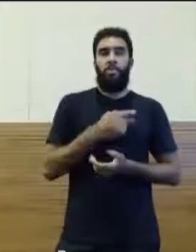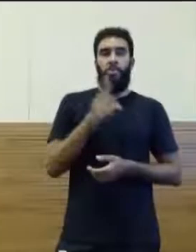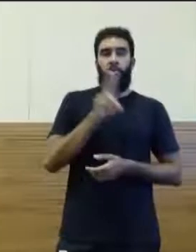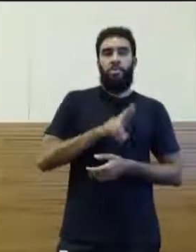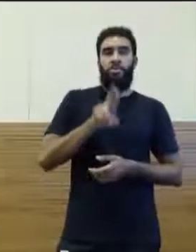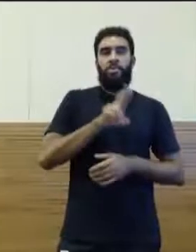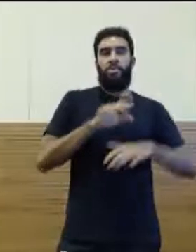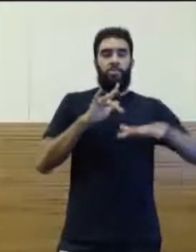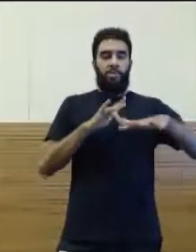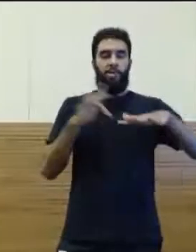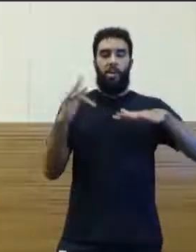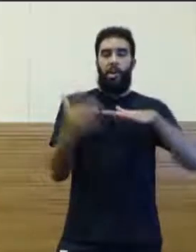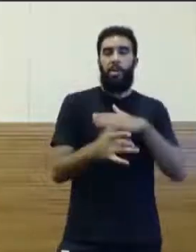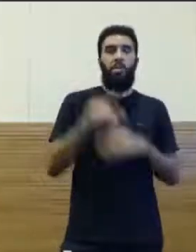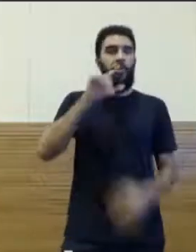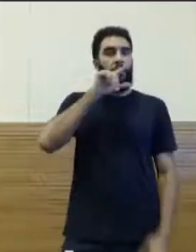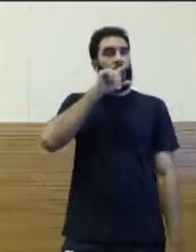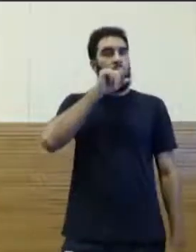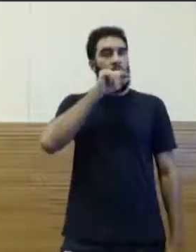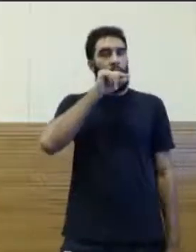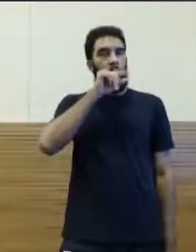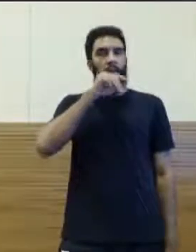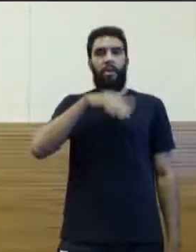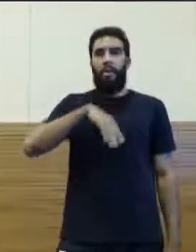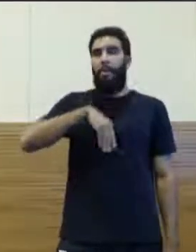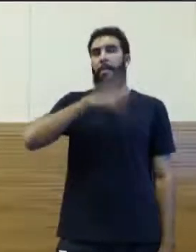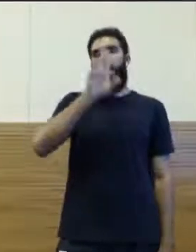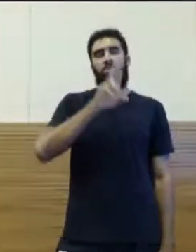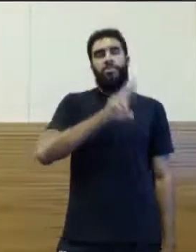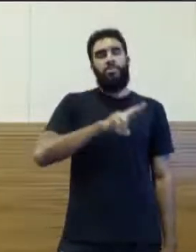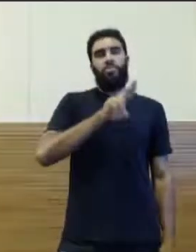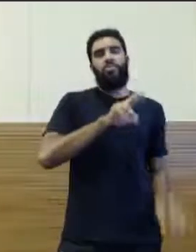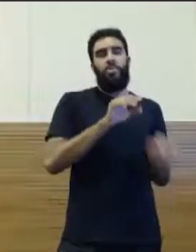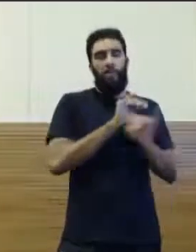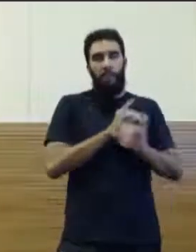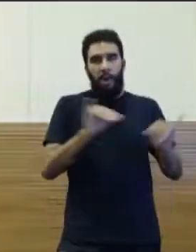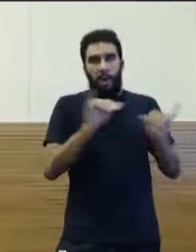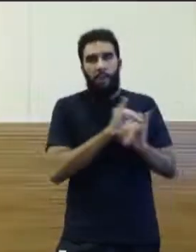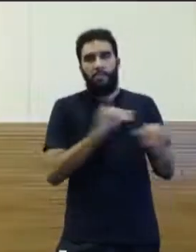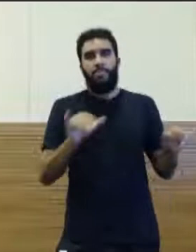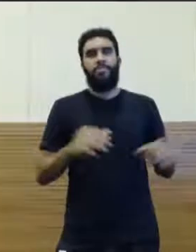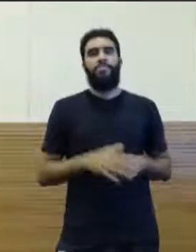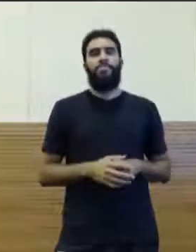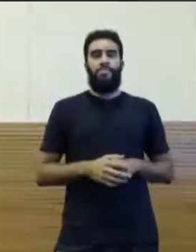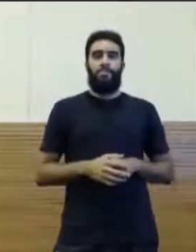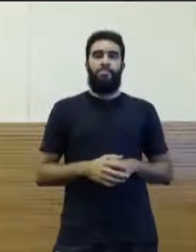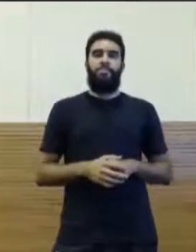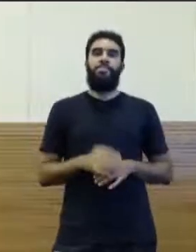guides? We've been using social networks, Twitter.